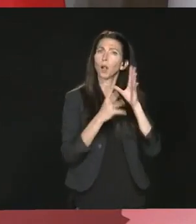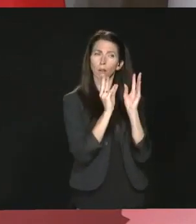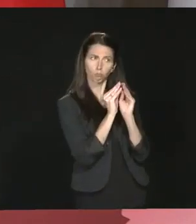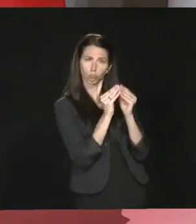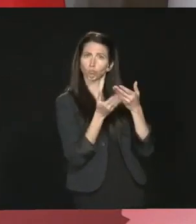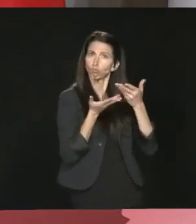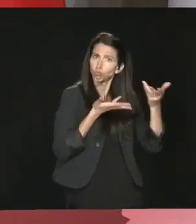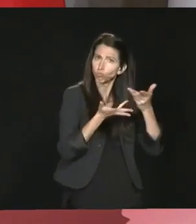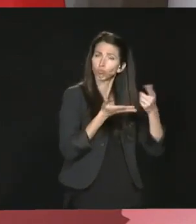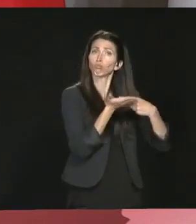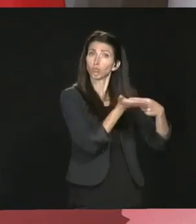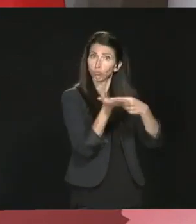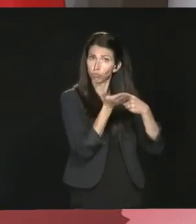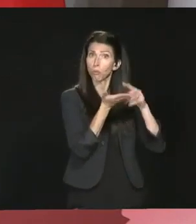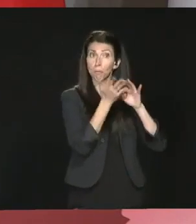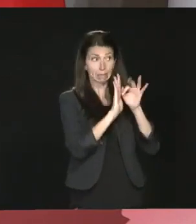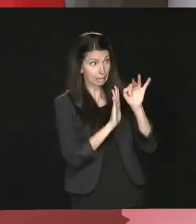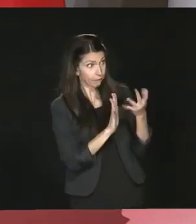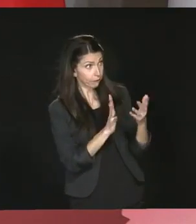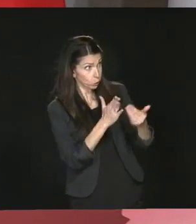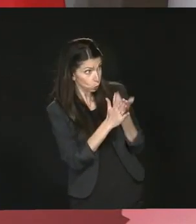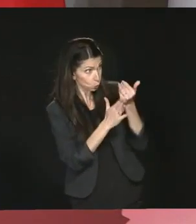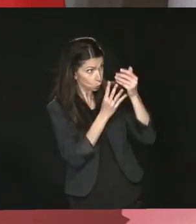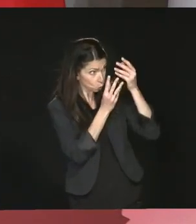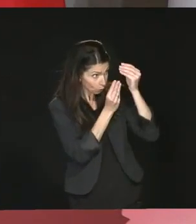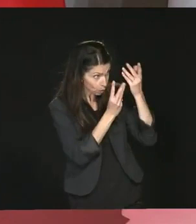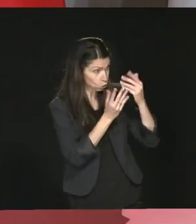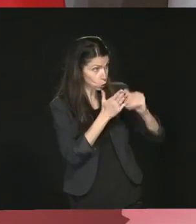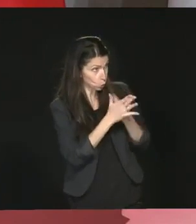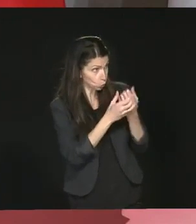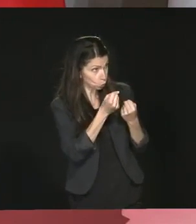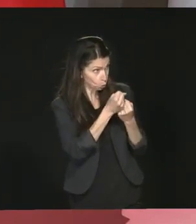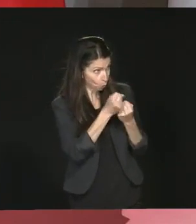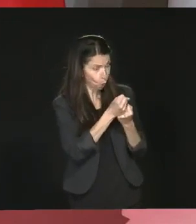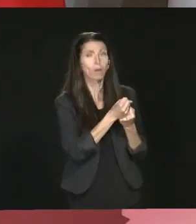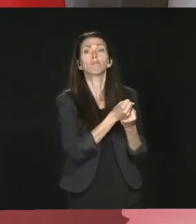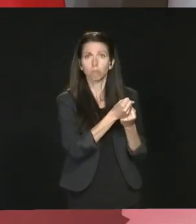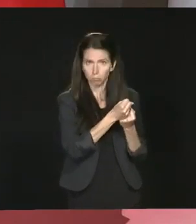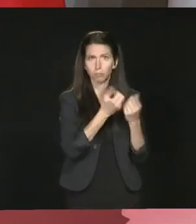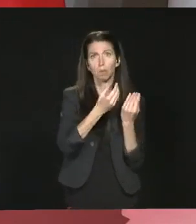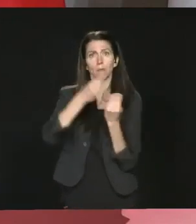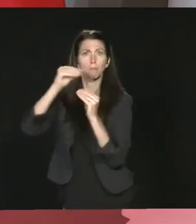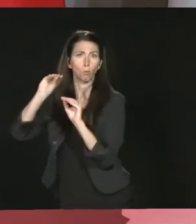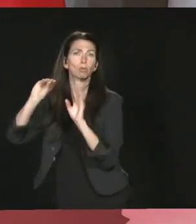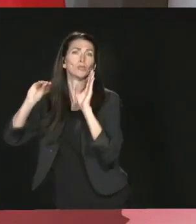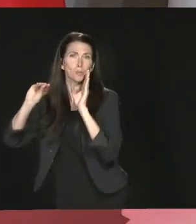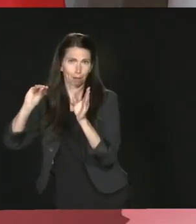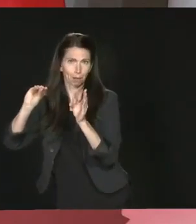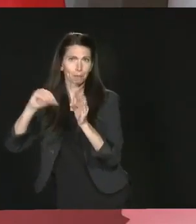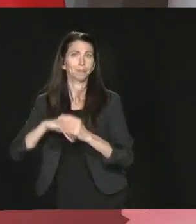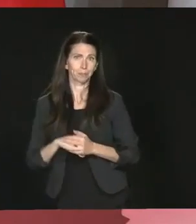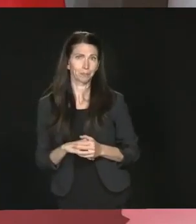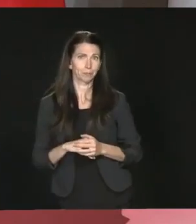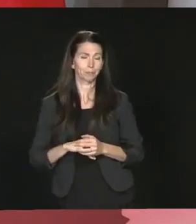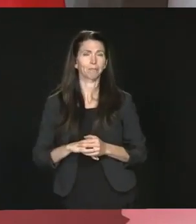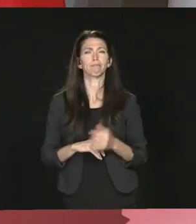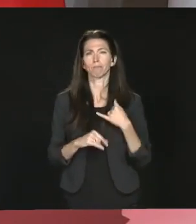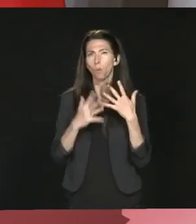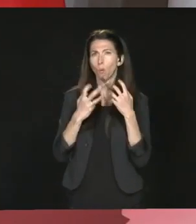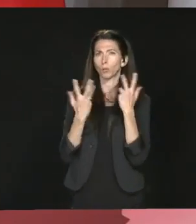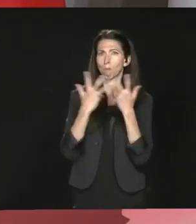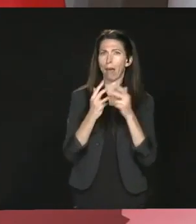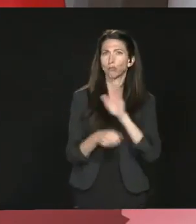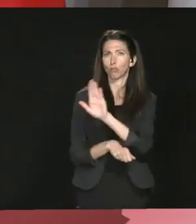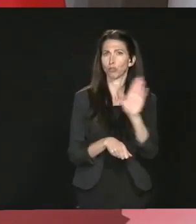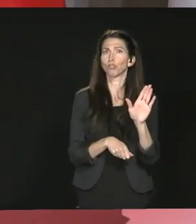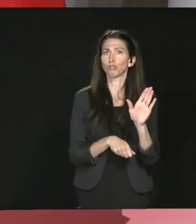means of support and ways that we can help Canada's PPE needs. This announcement is an important